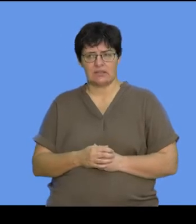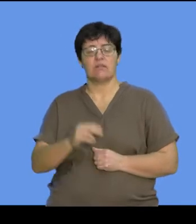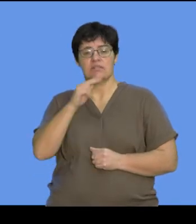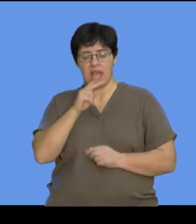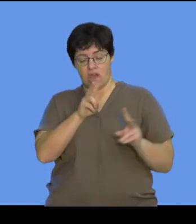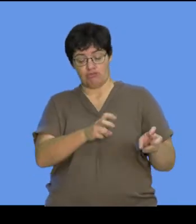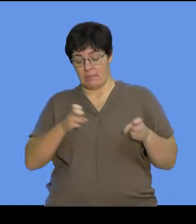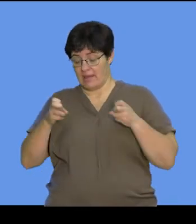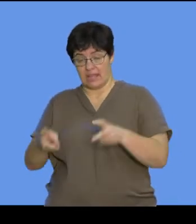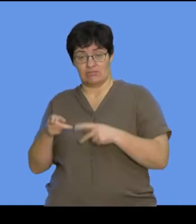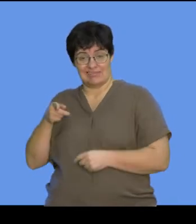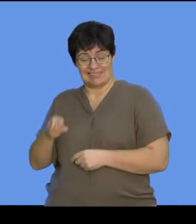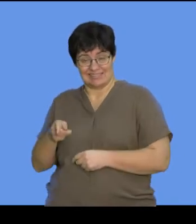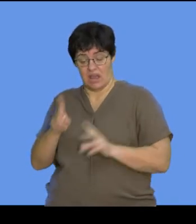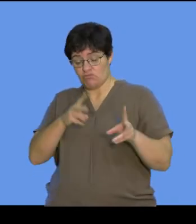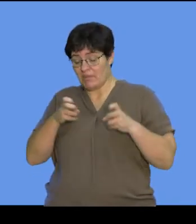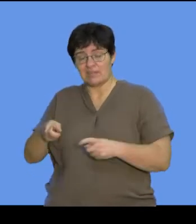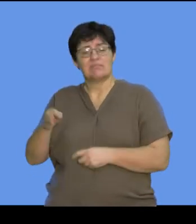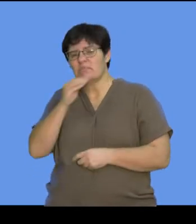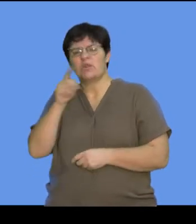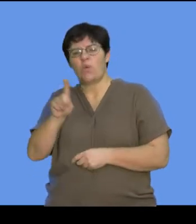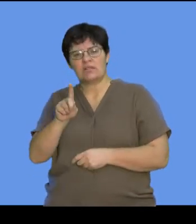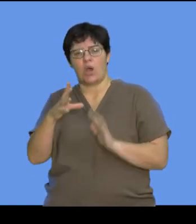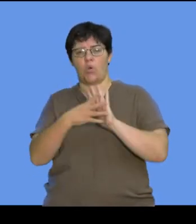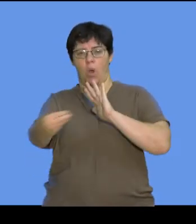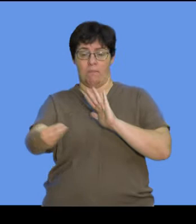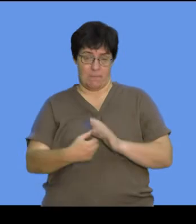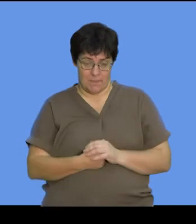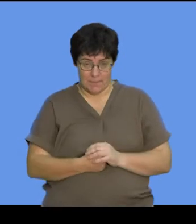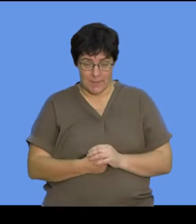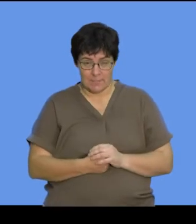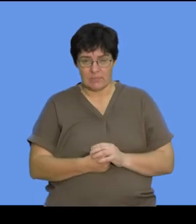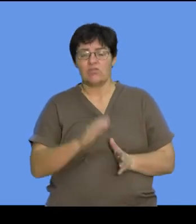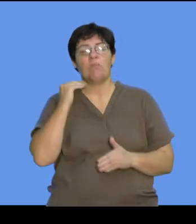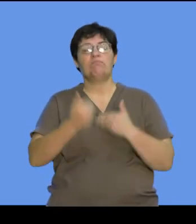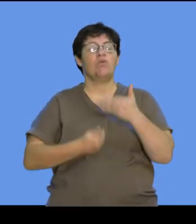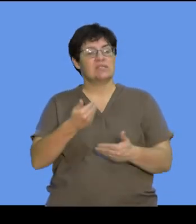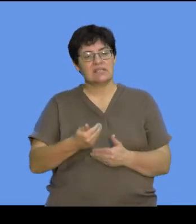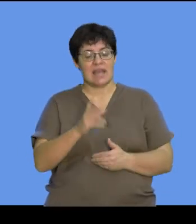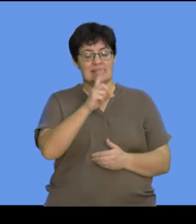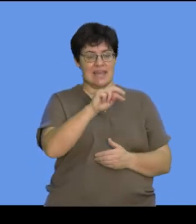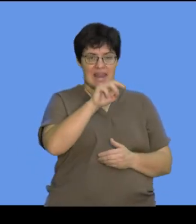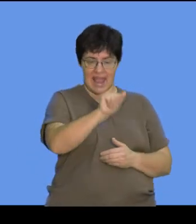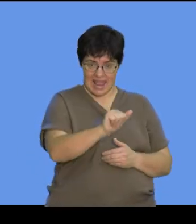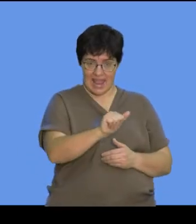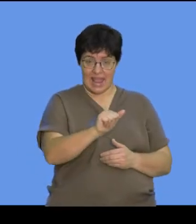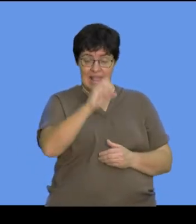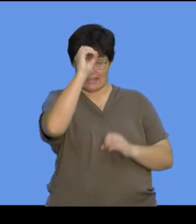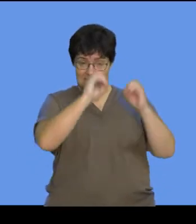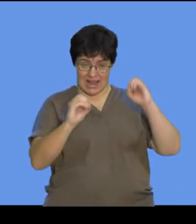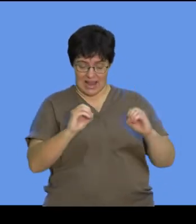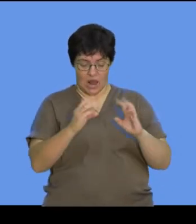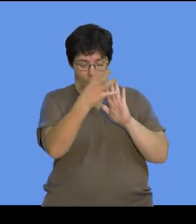term replication, replication essentially means copying. So it's a process where the DNA in a